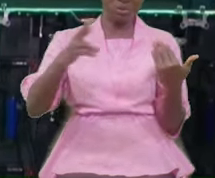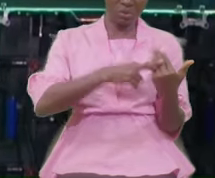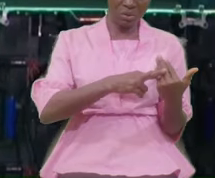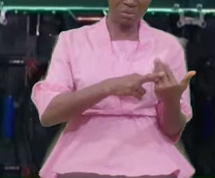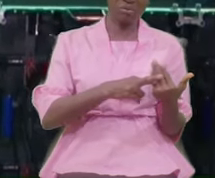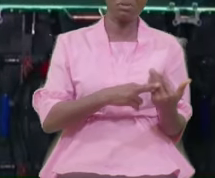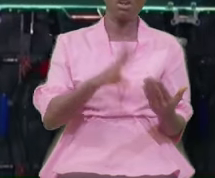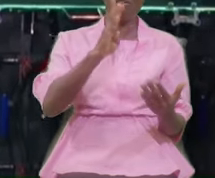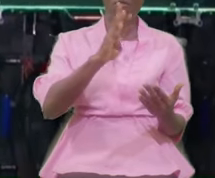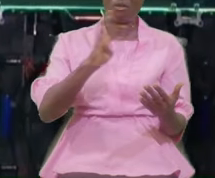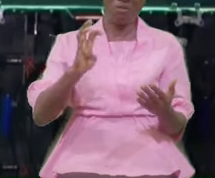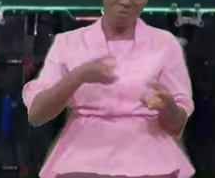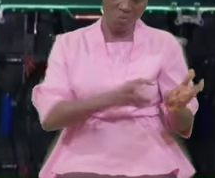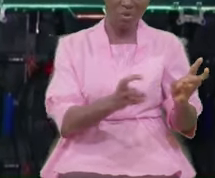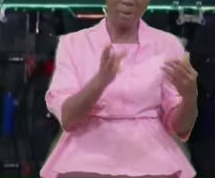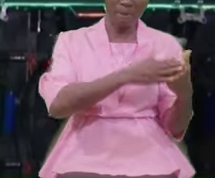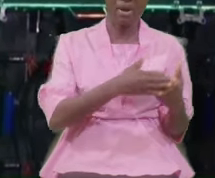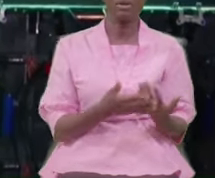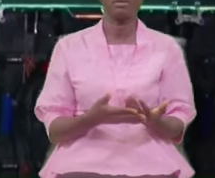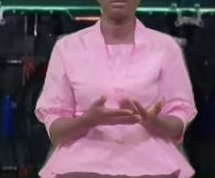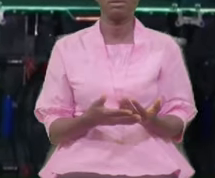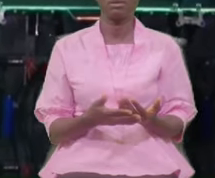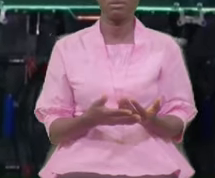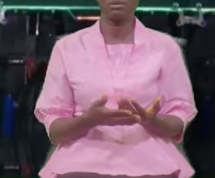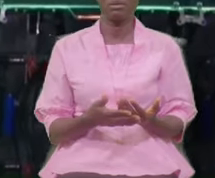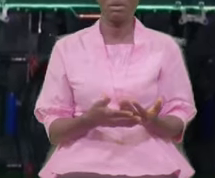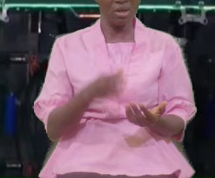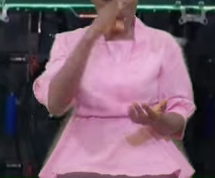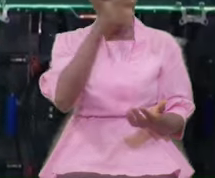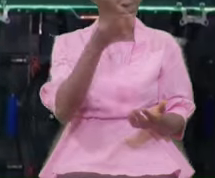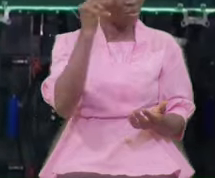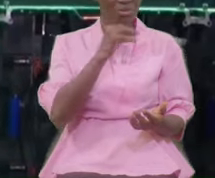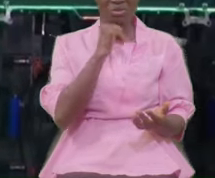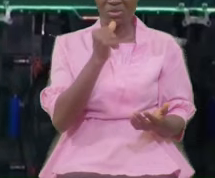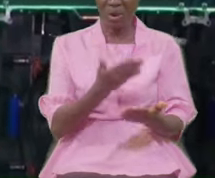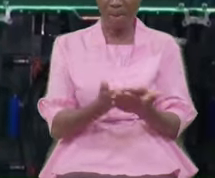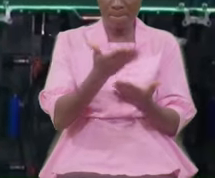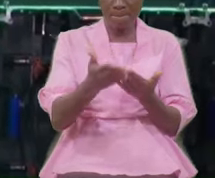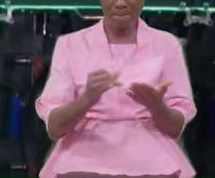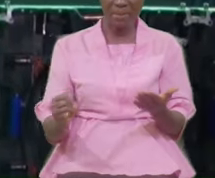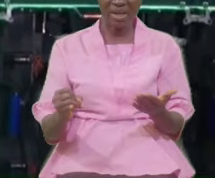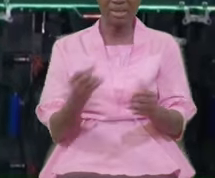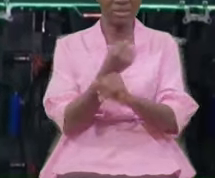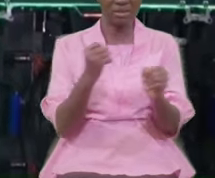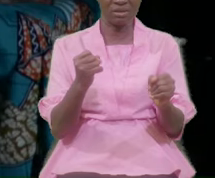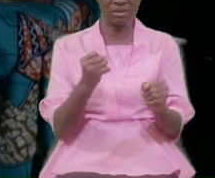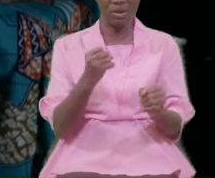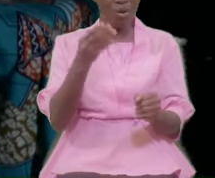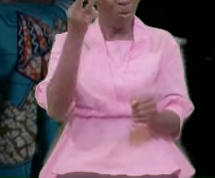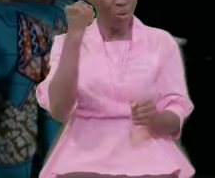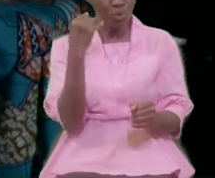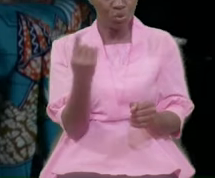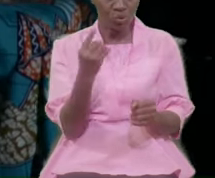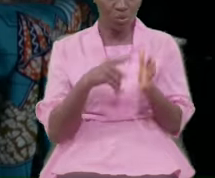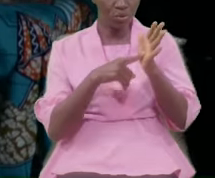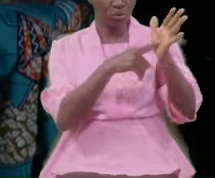f He was not bu Salvation He was just showing his penitence Wala galit